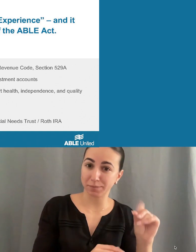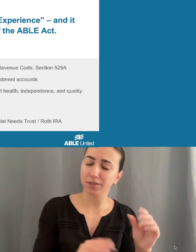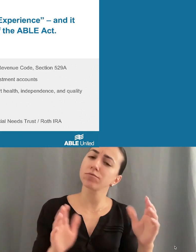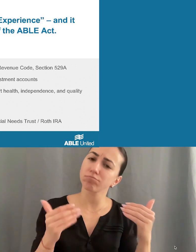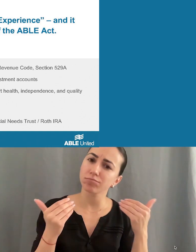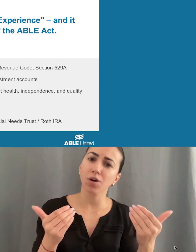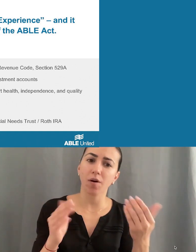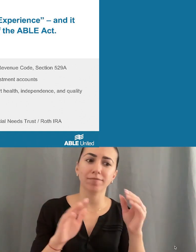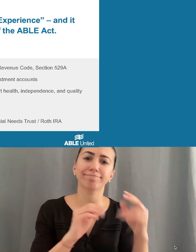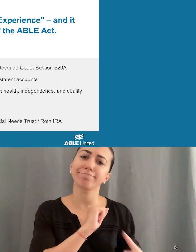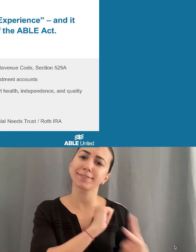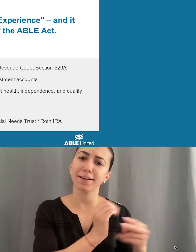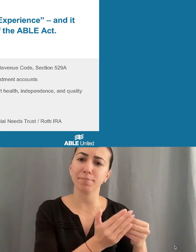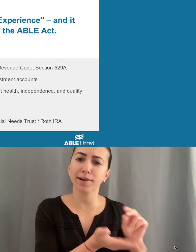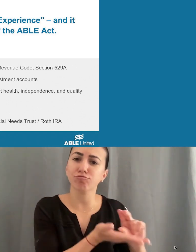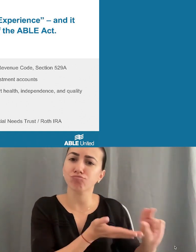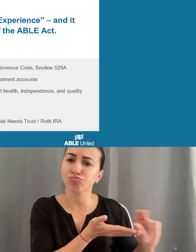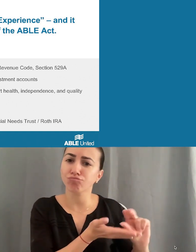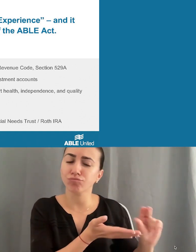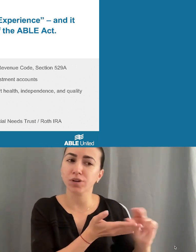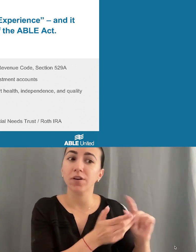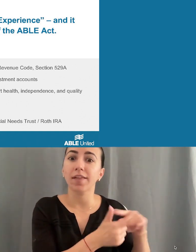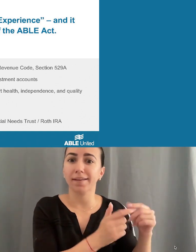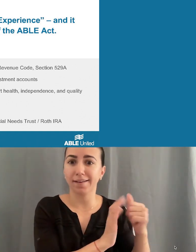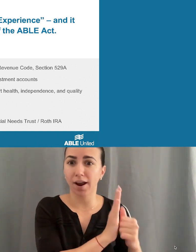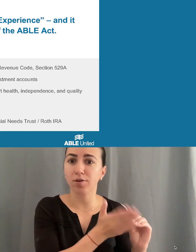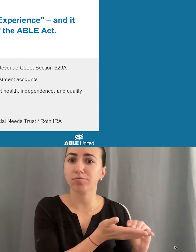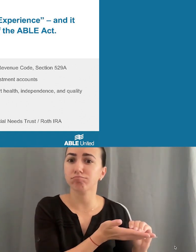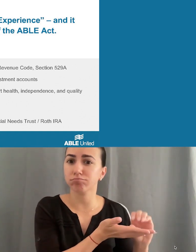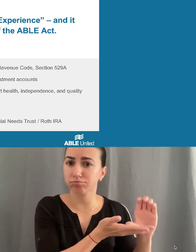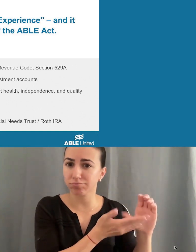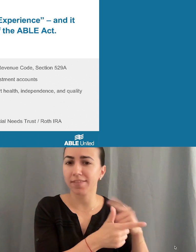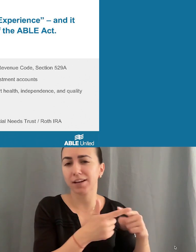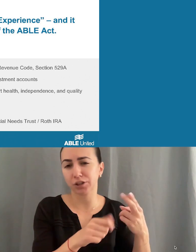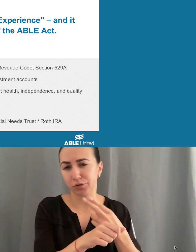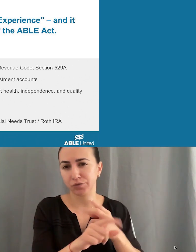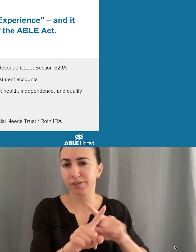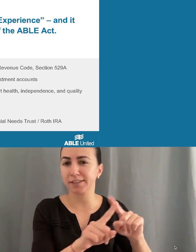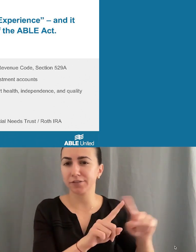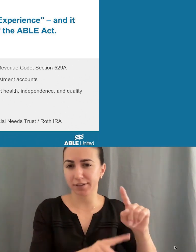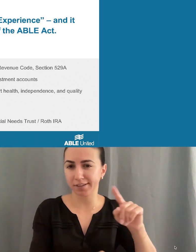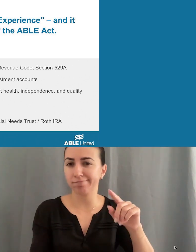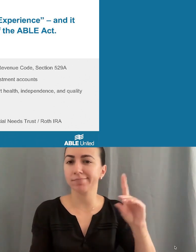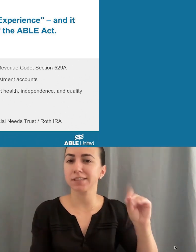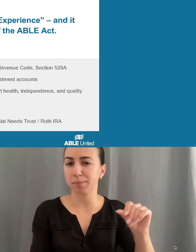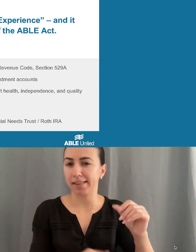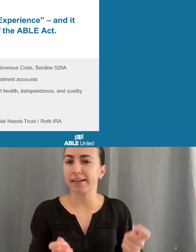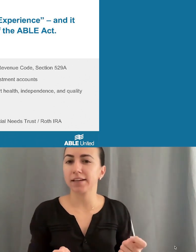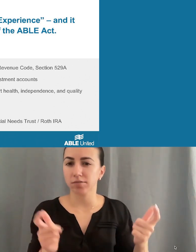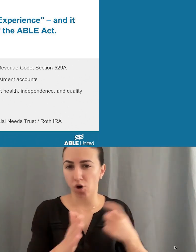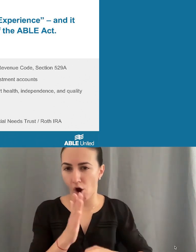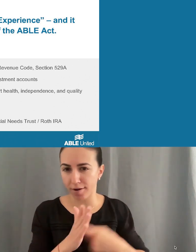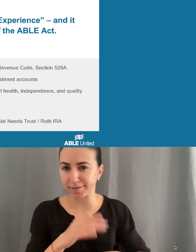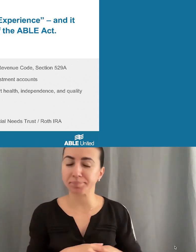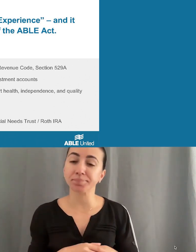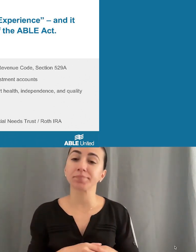be able to put money aside, to have these accounts grow, and to be used for a variety of qualified disability expenses. How